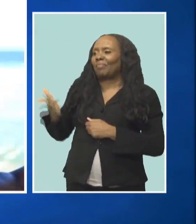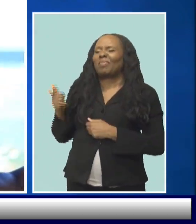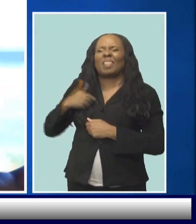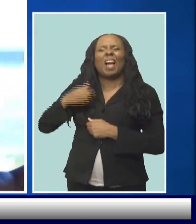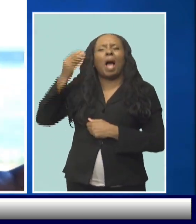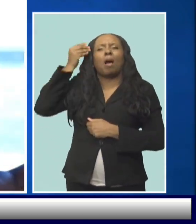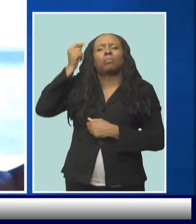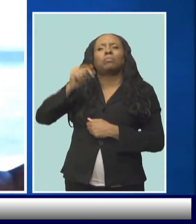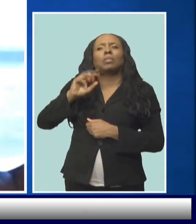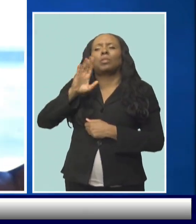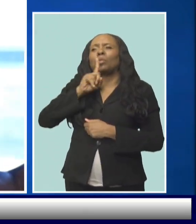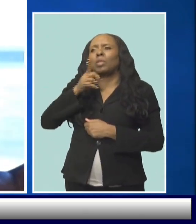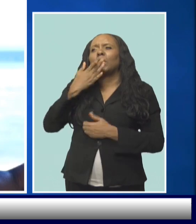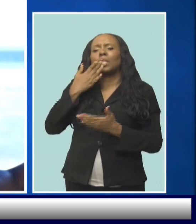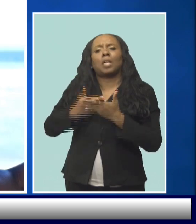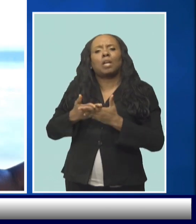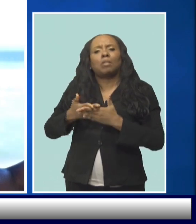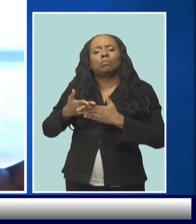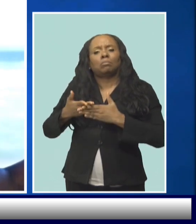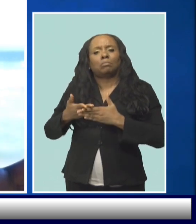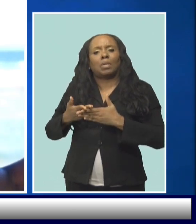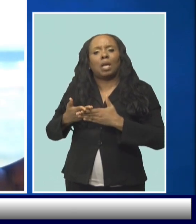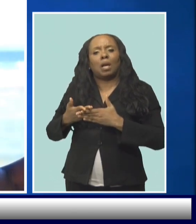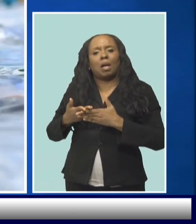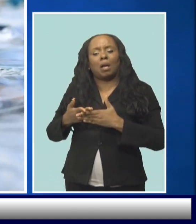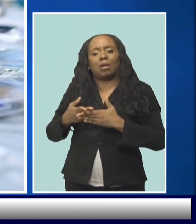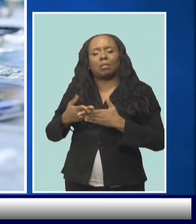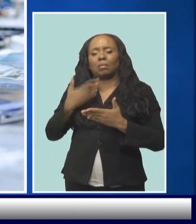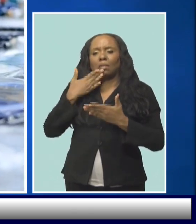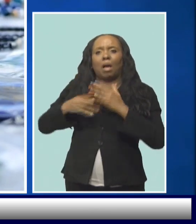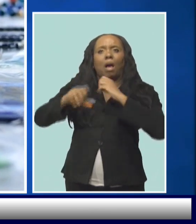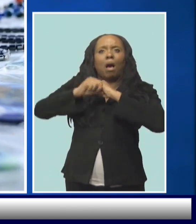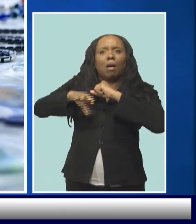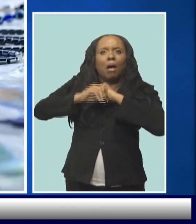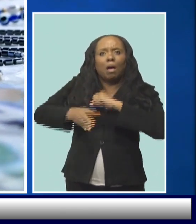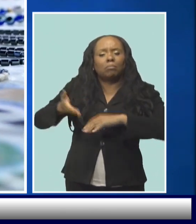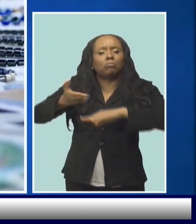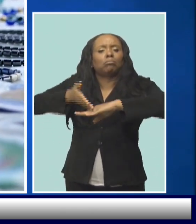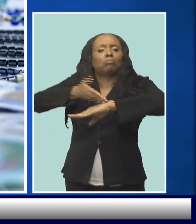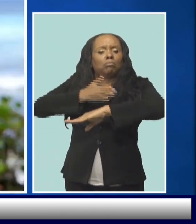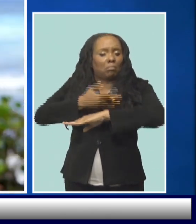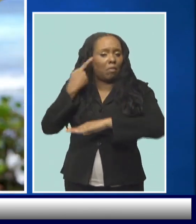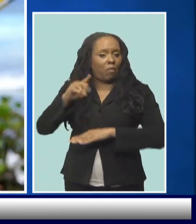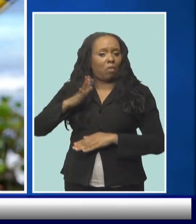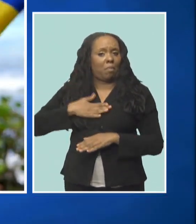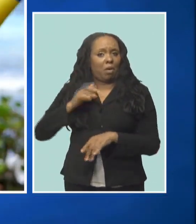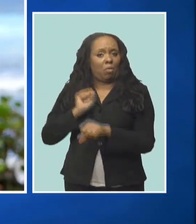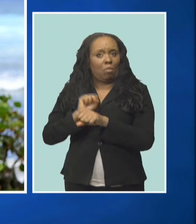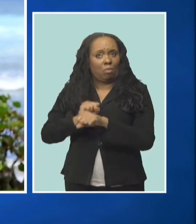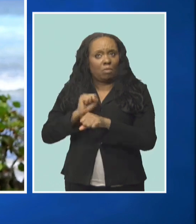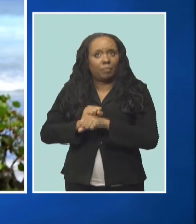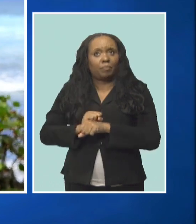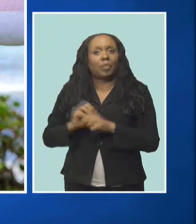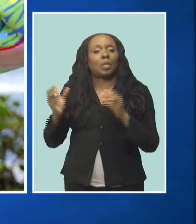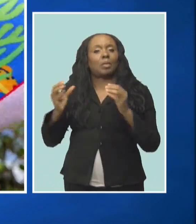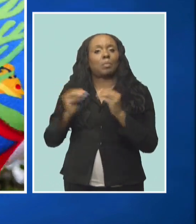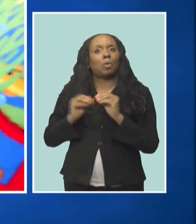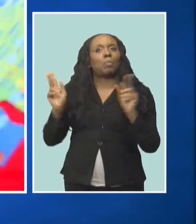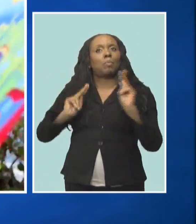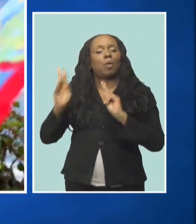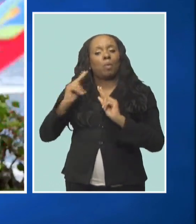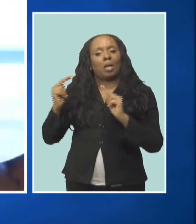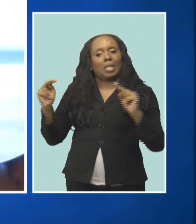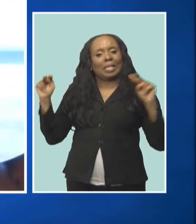up we work and we projects and things, and it will bring enlightenment to the